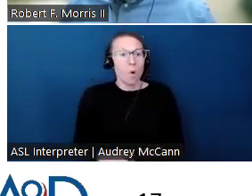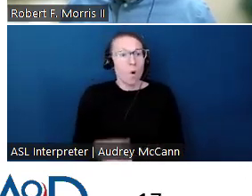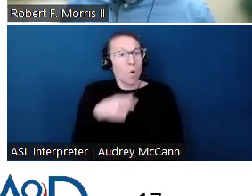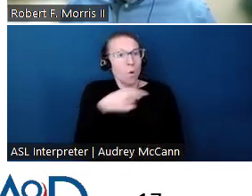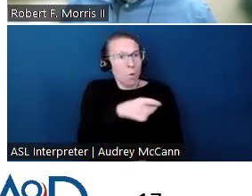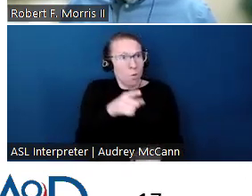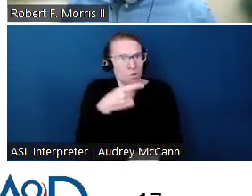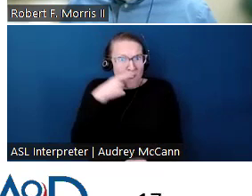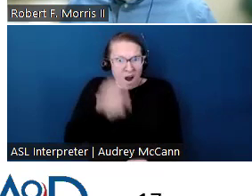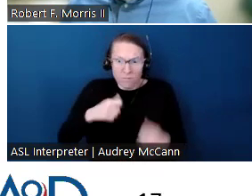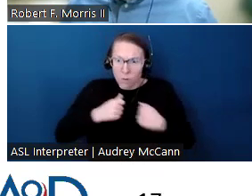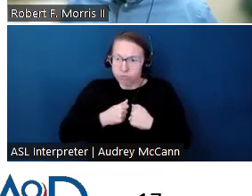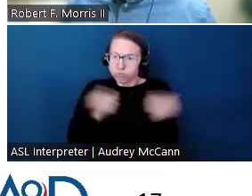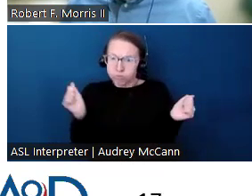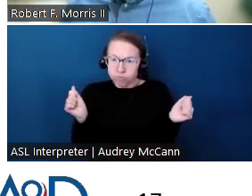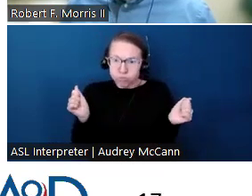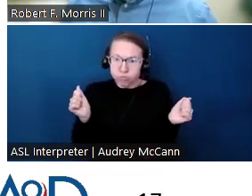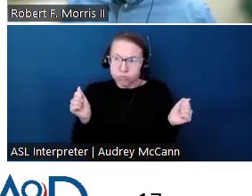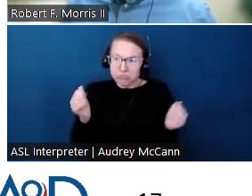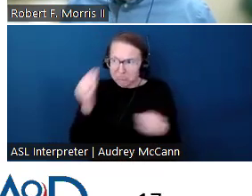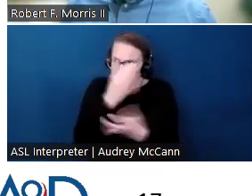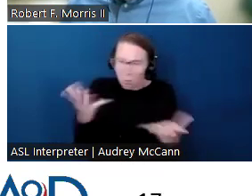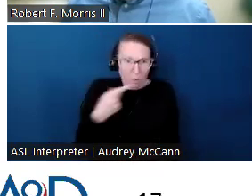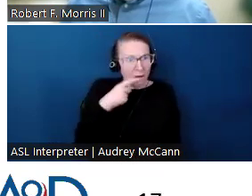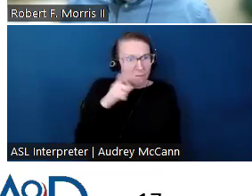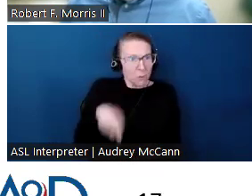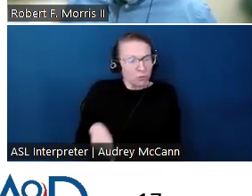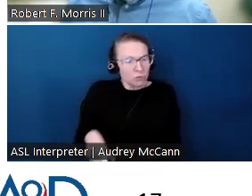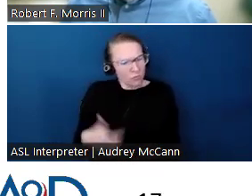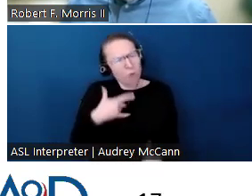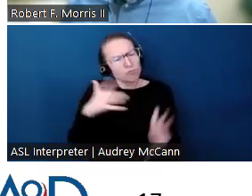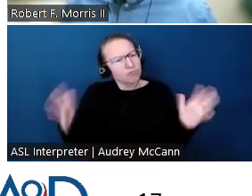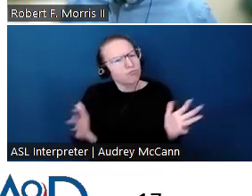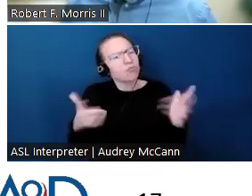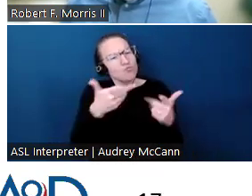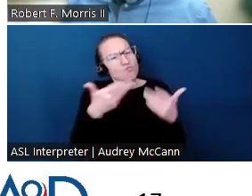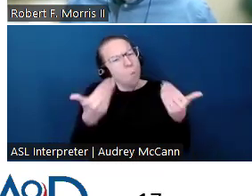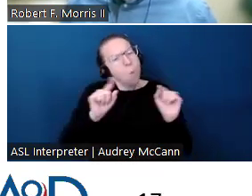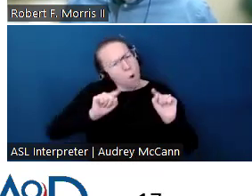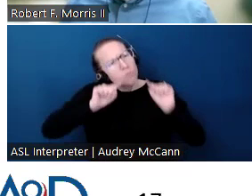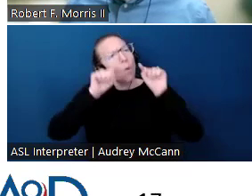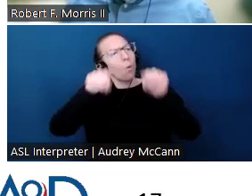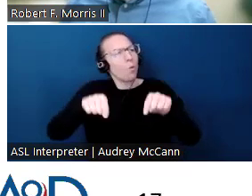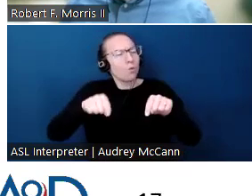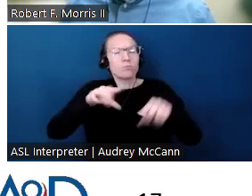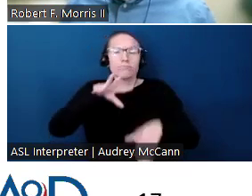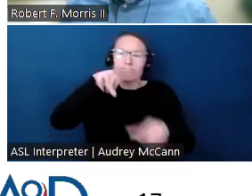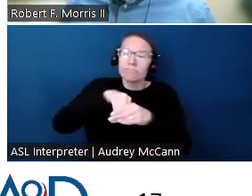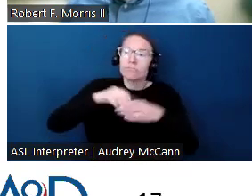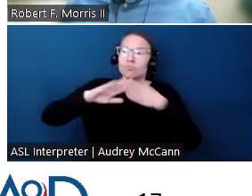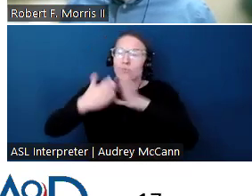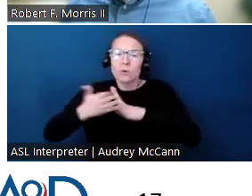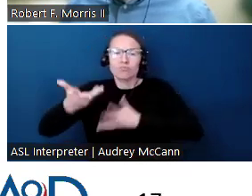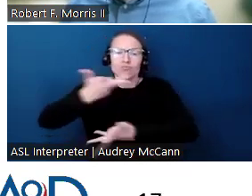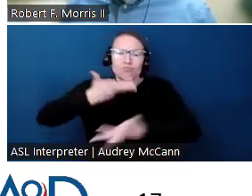also promote getting out into the community and sharing space with